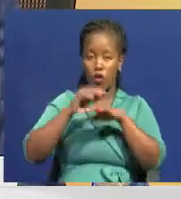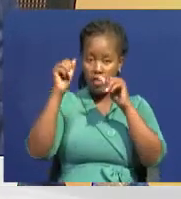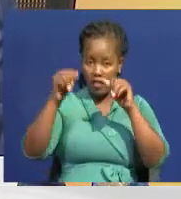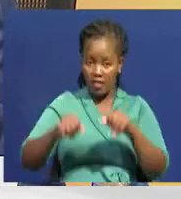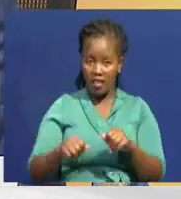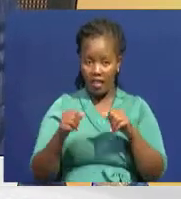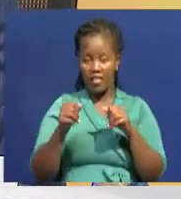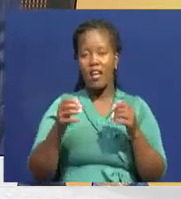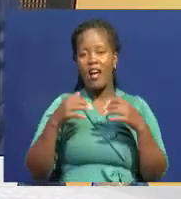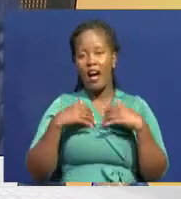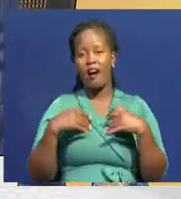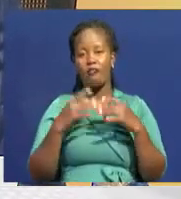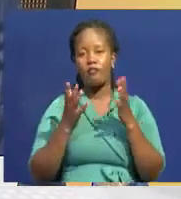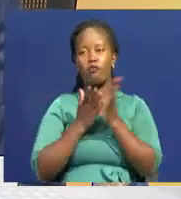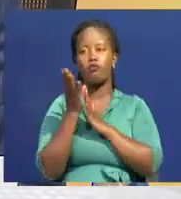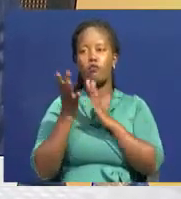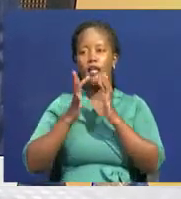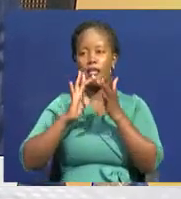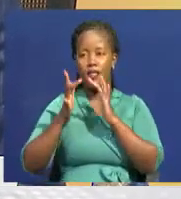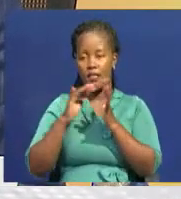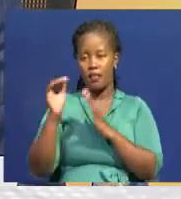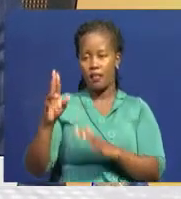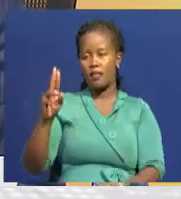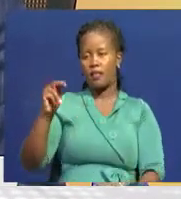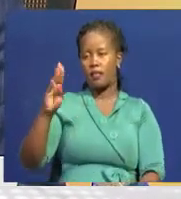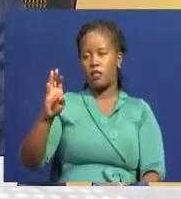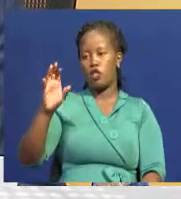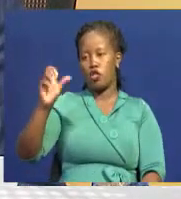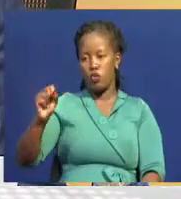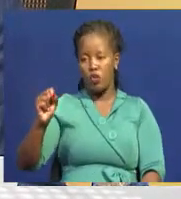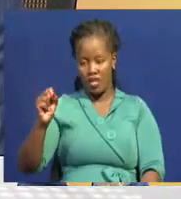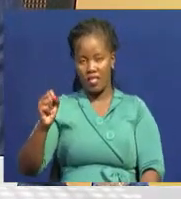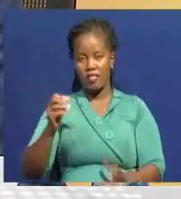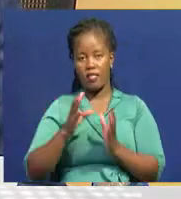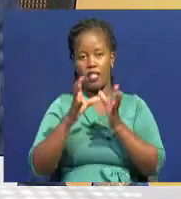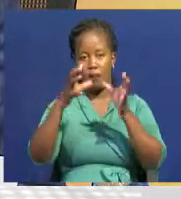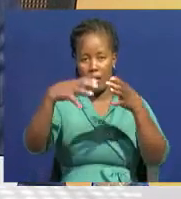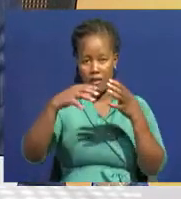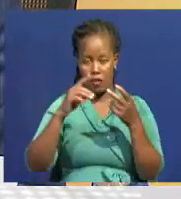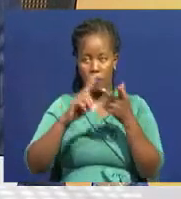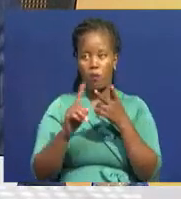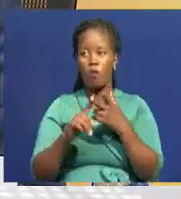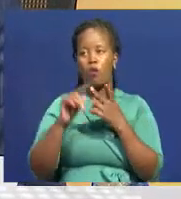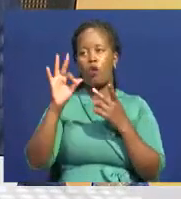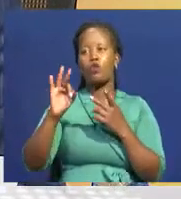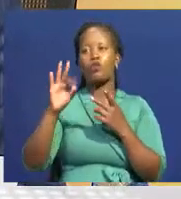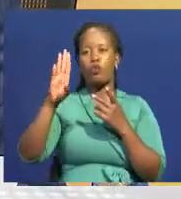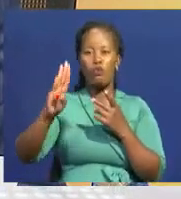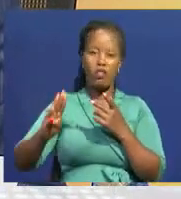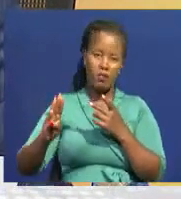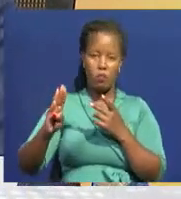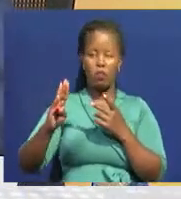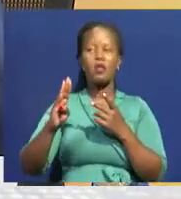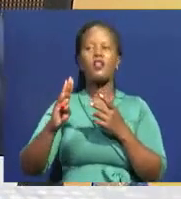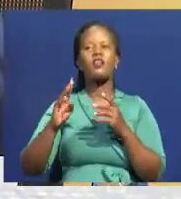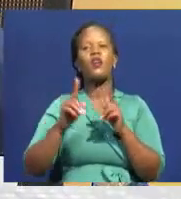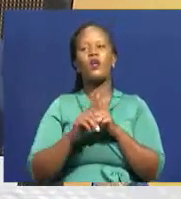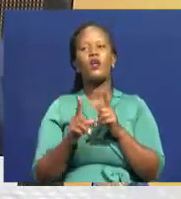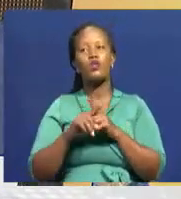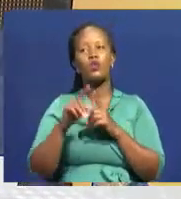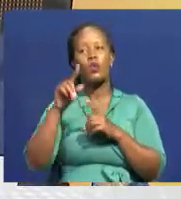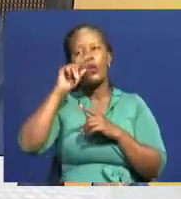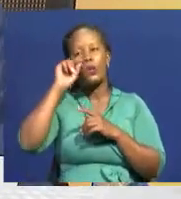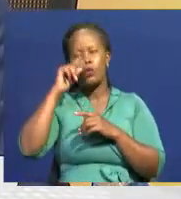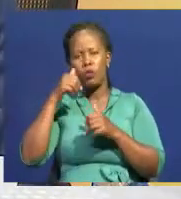our LinkedIn account, UNES Limited, also Facebook, UNES Limited, Twitter, which is